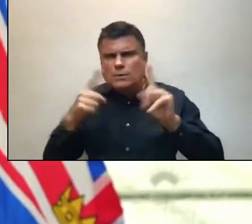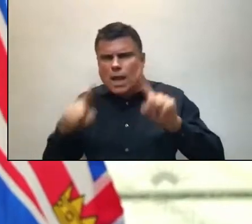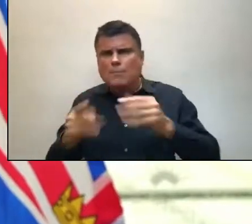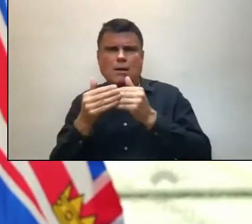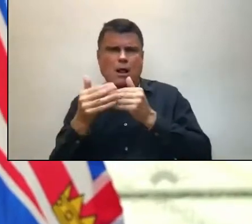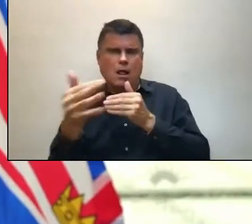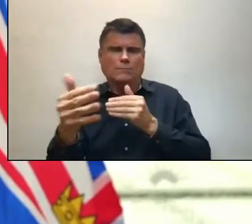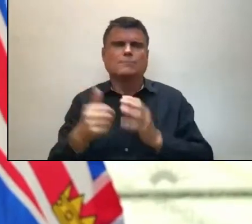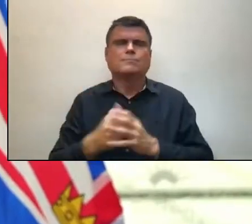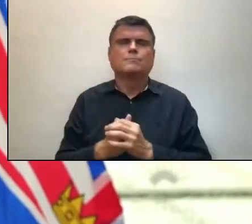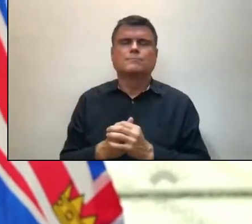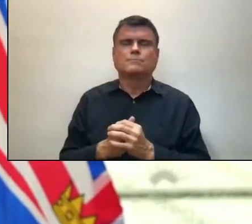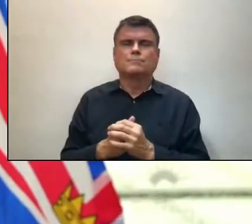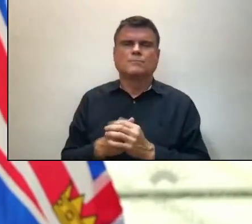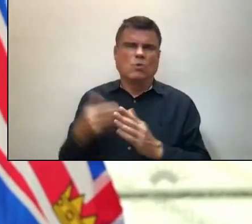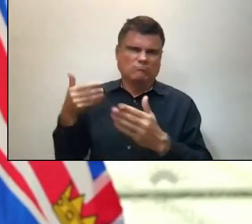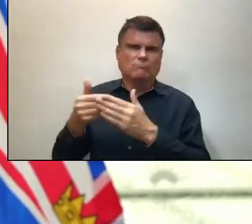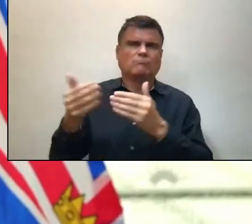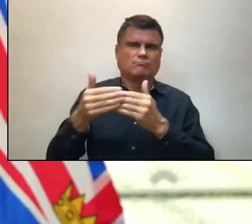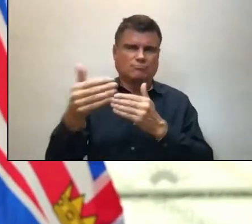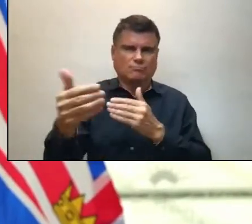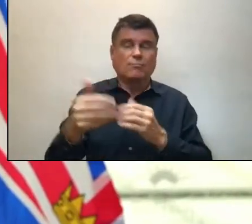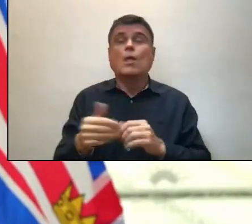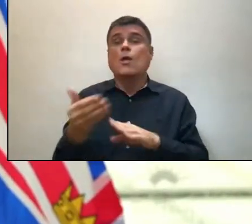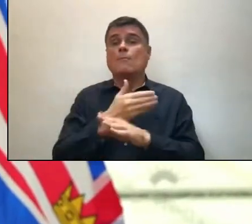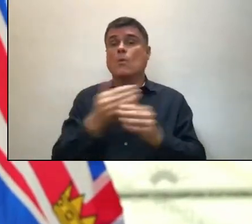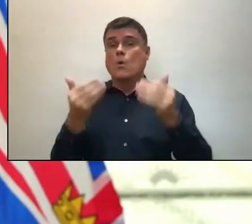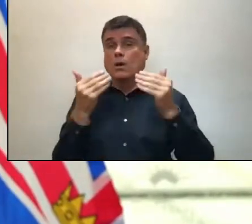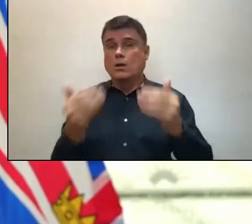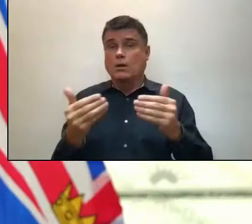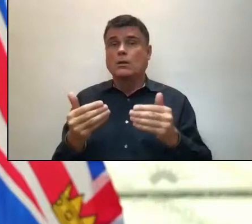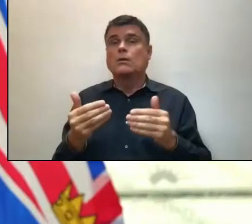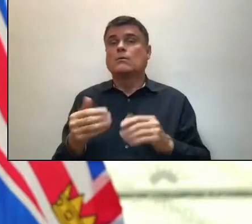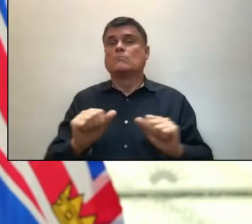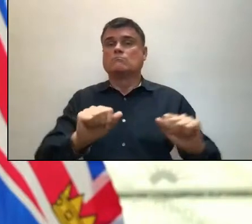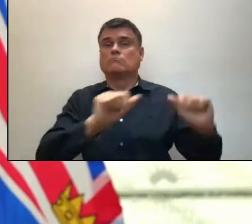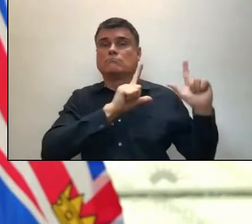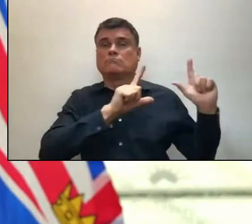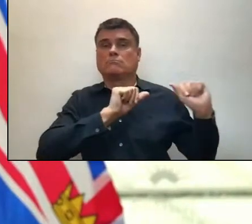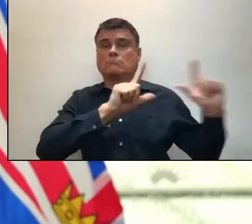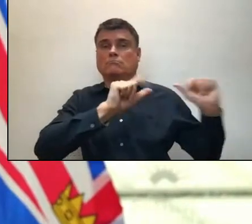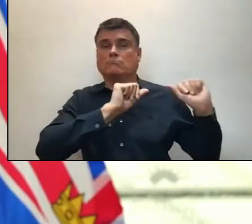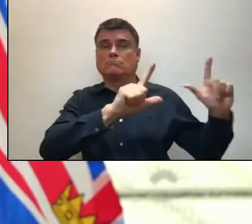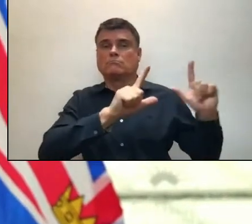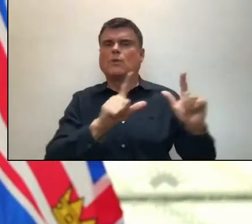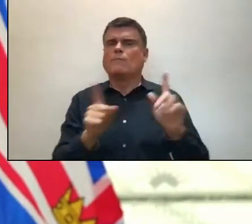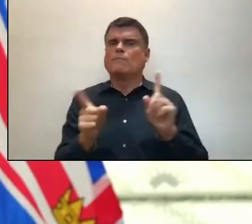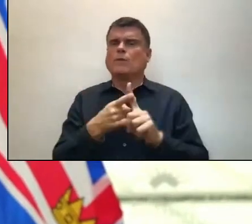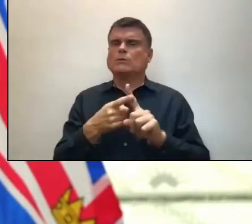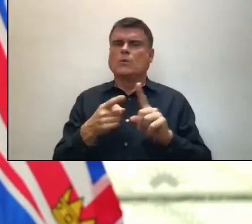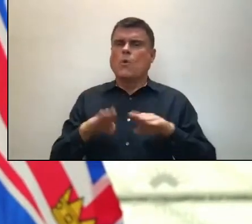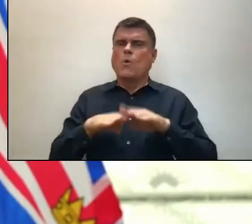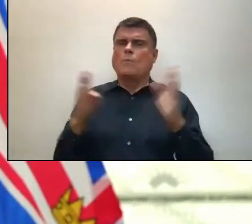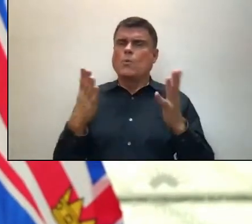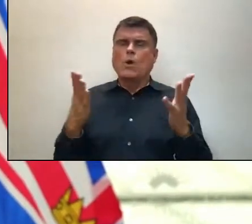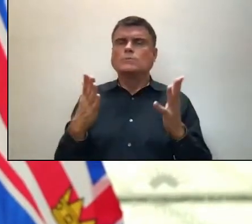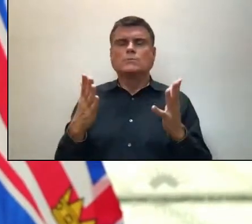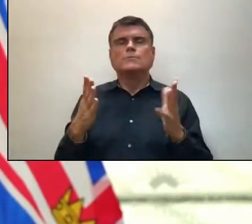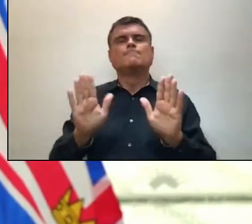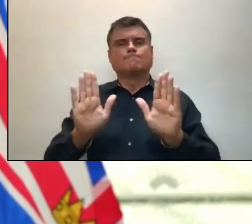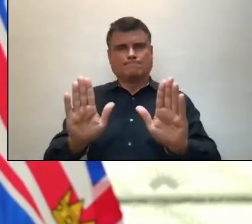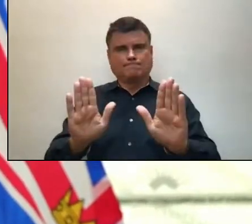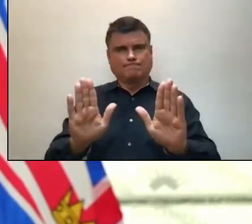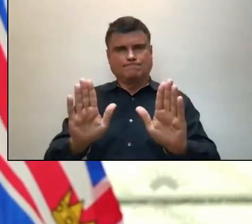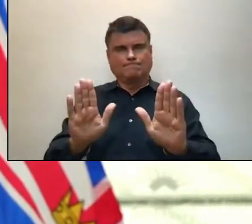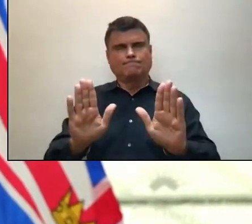Before I share the modelling information, I did want to pause and acknowledge the fact